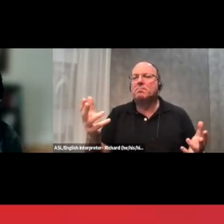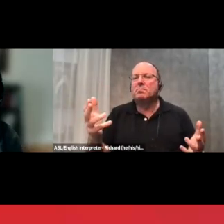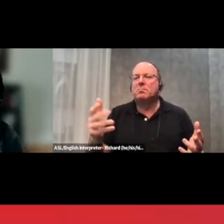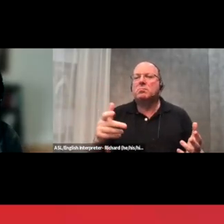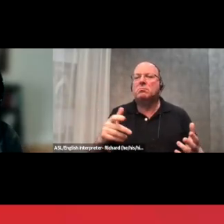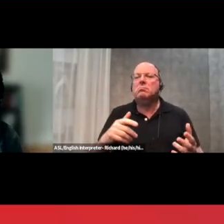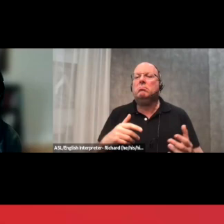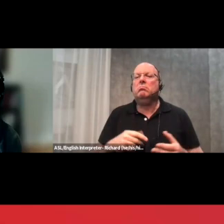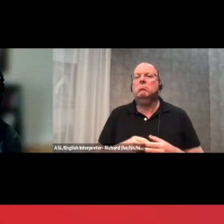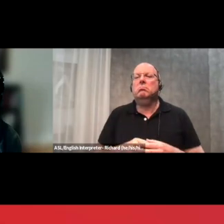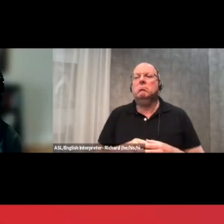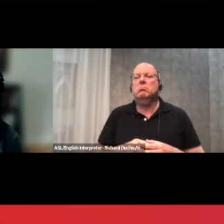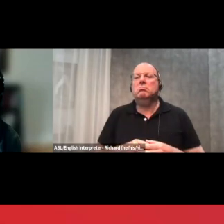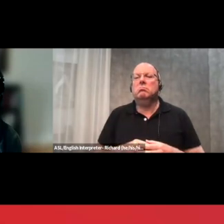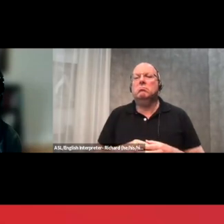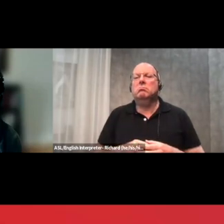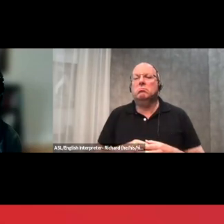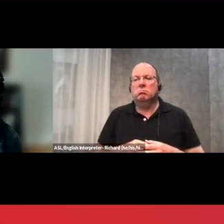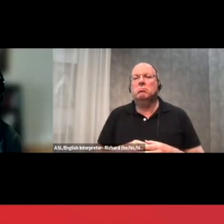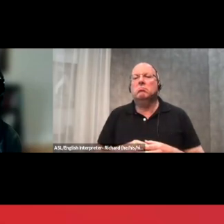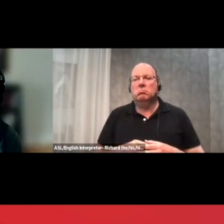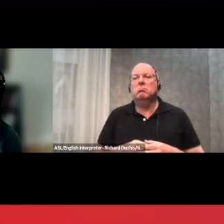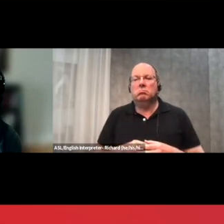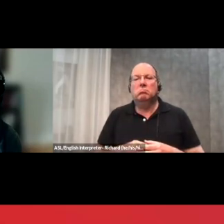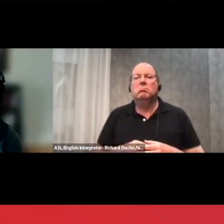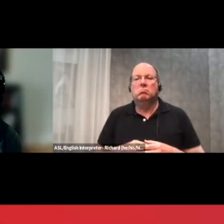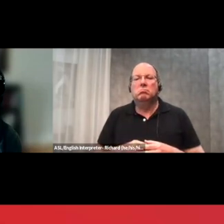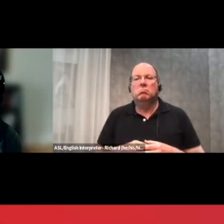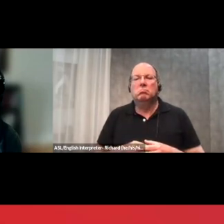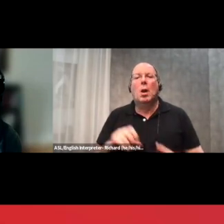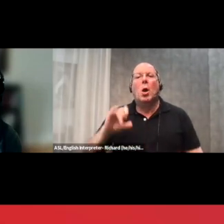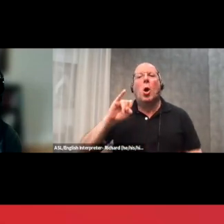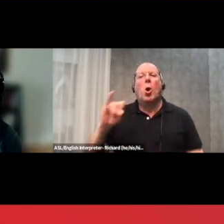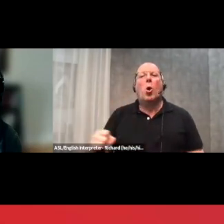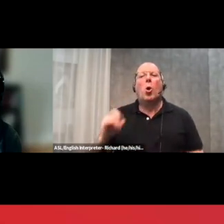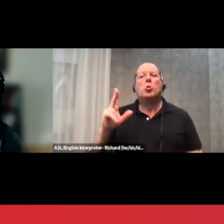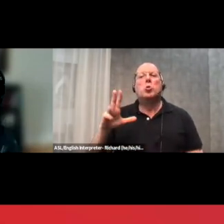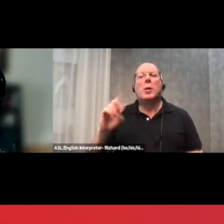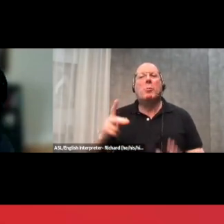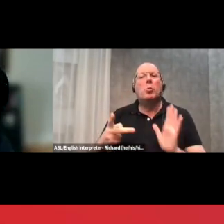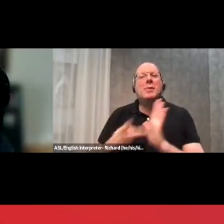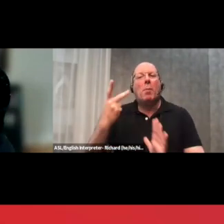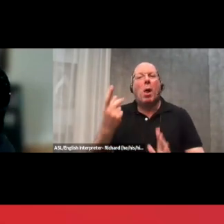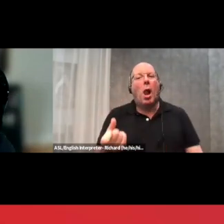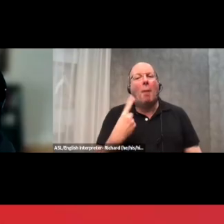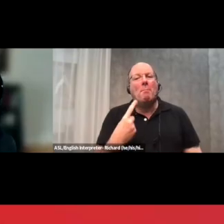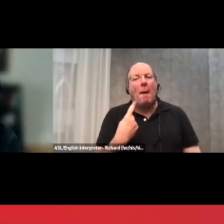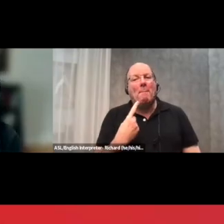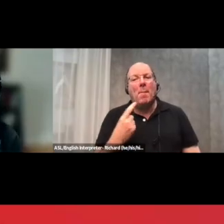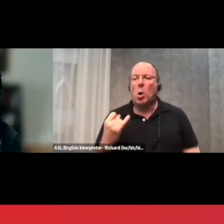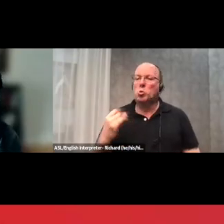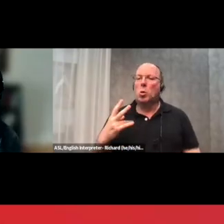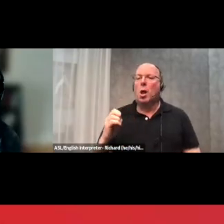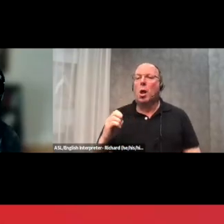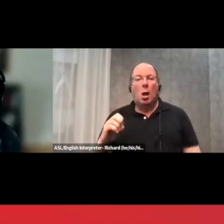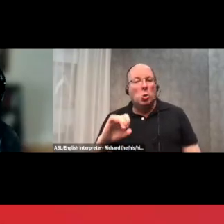What about double dosing, Julie? So people asked about that if because